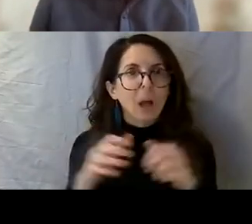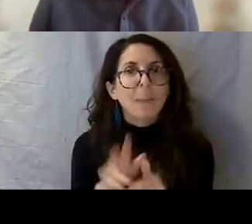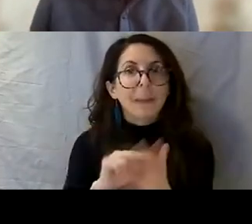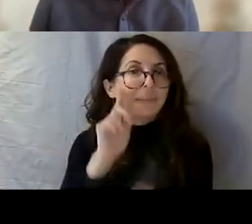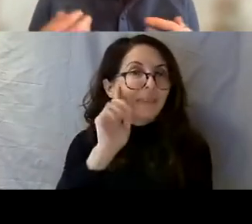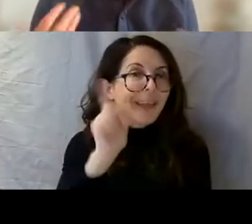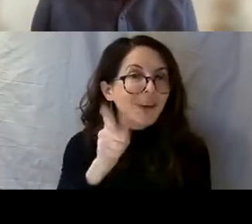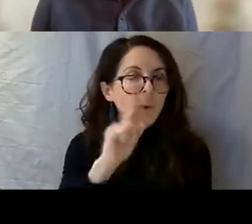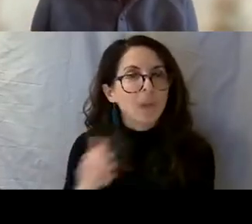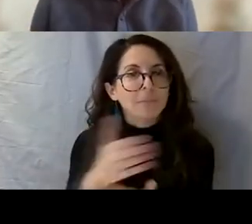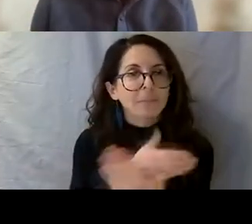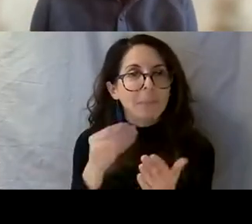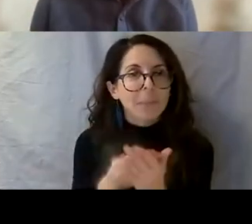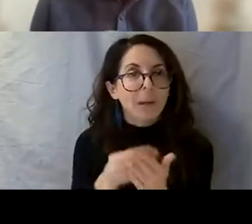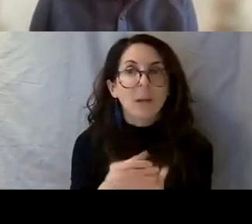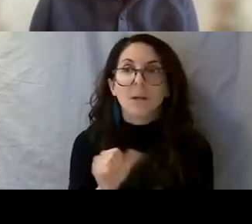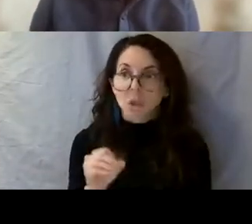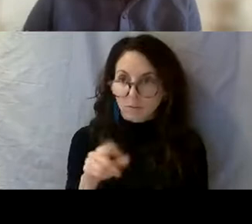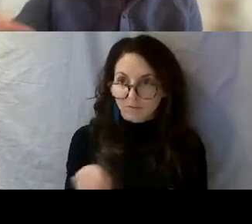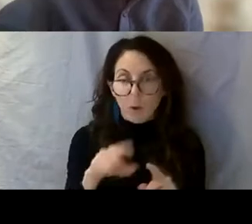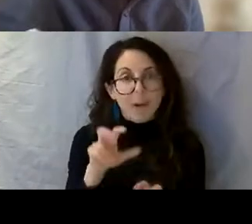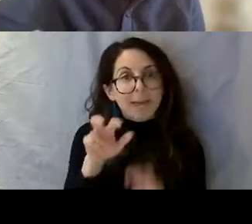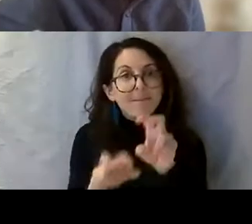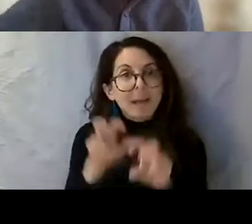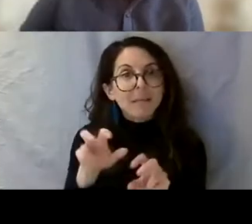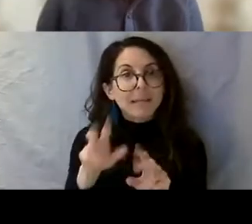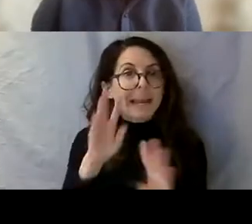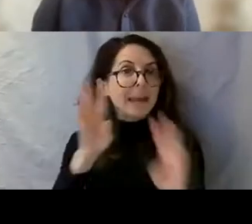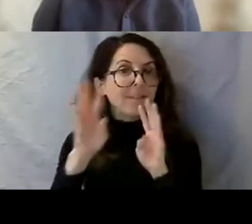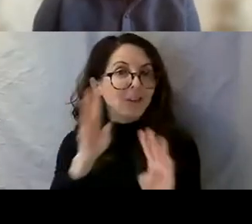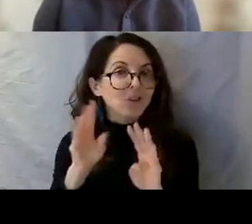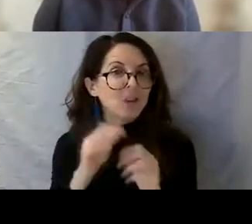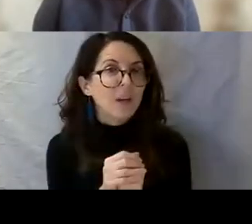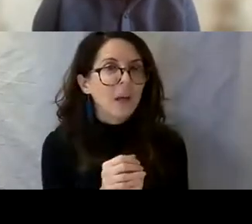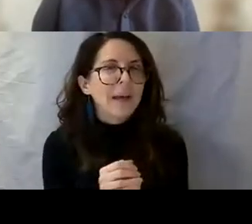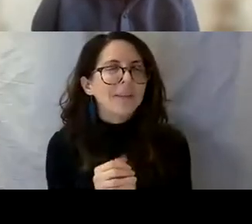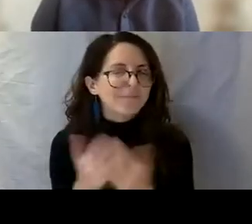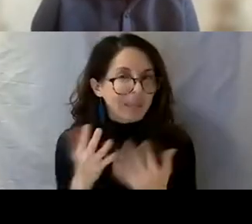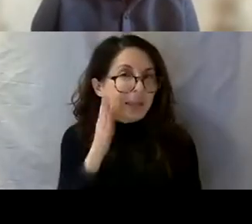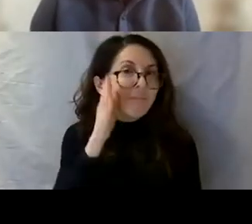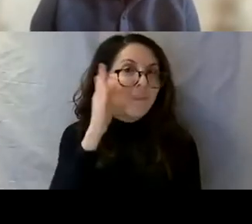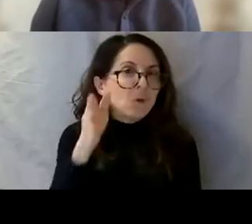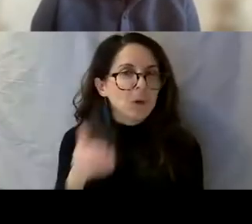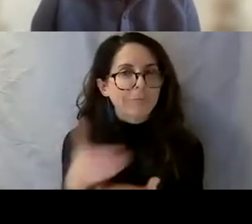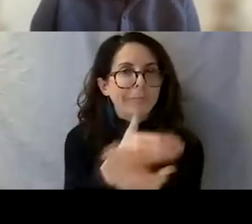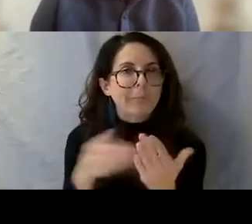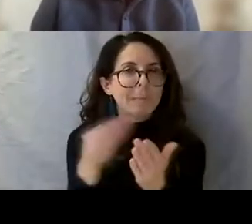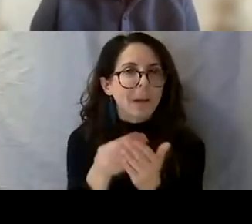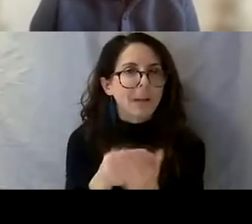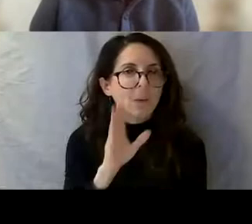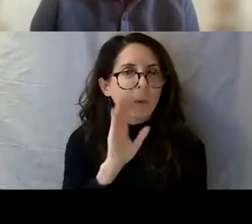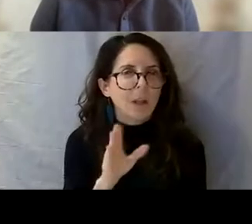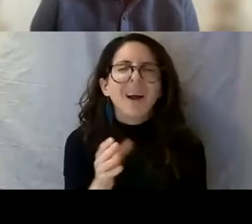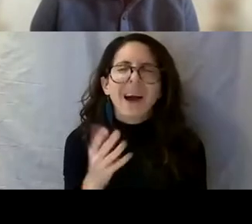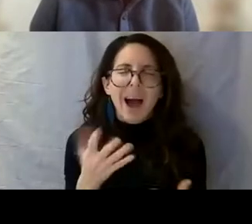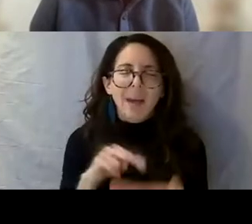about making investments in innovation that will see a result in the future, which, you know, a lot of investors